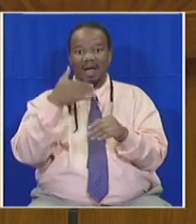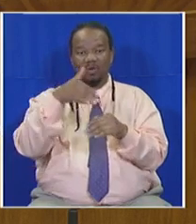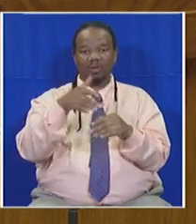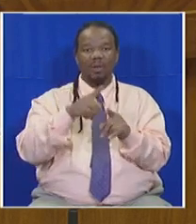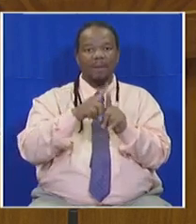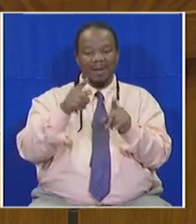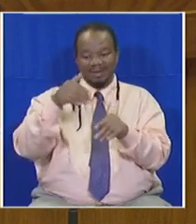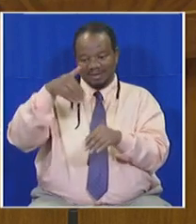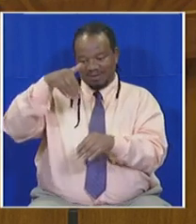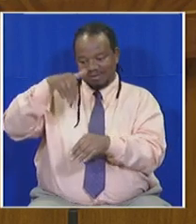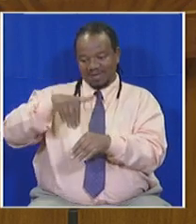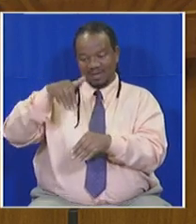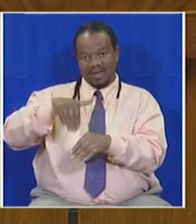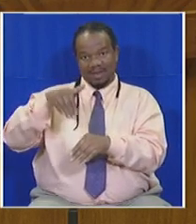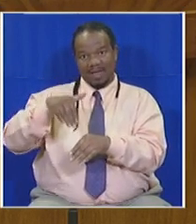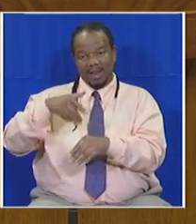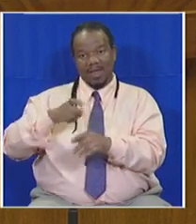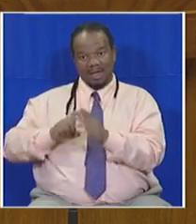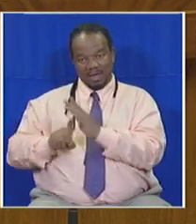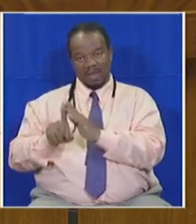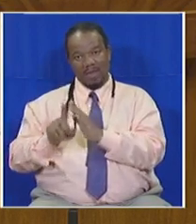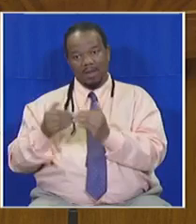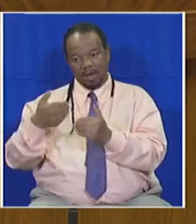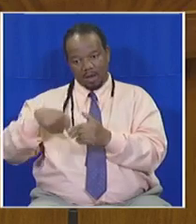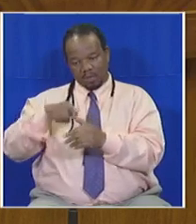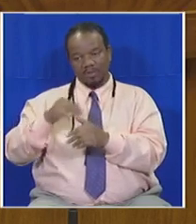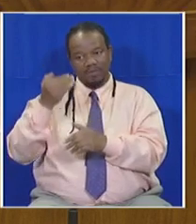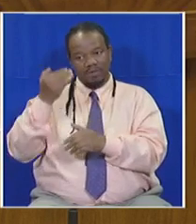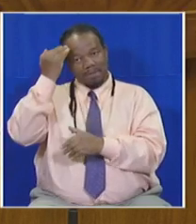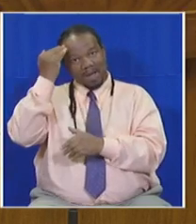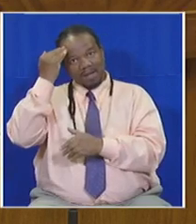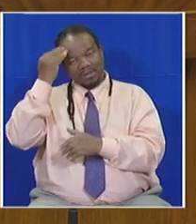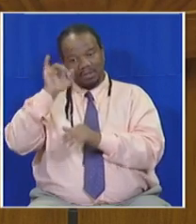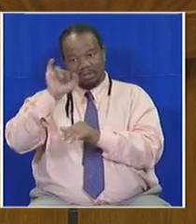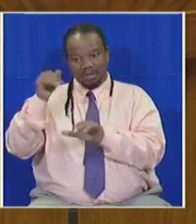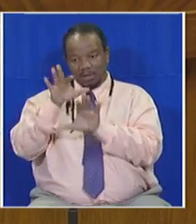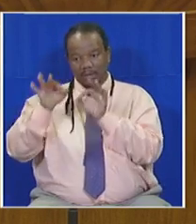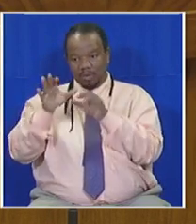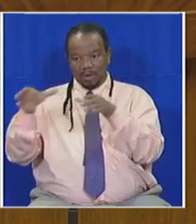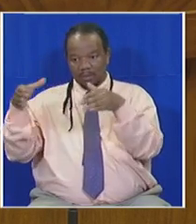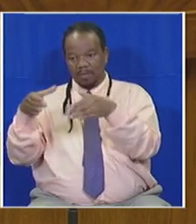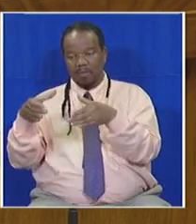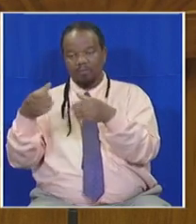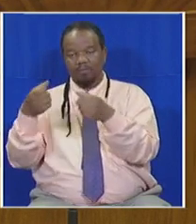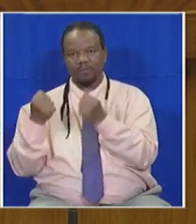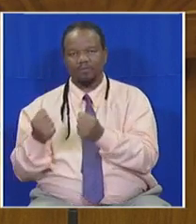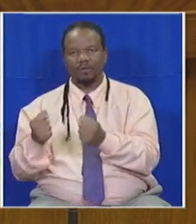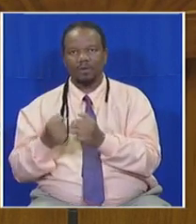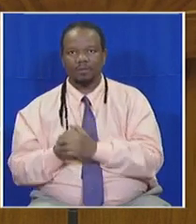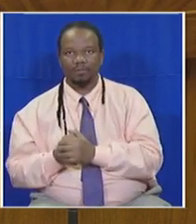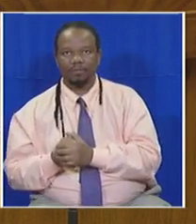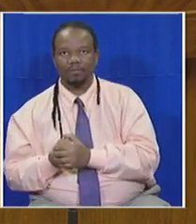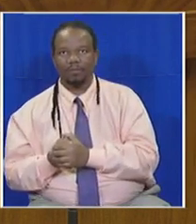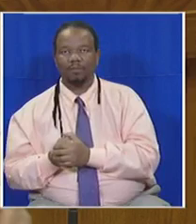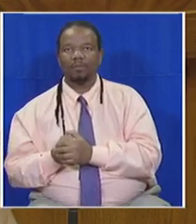in ourselves, in our minds, in our organizations is difficult and